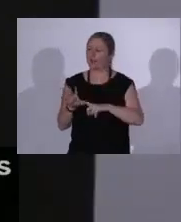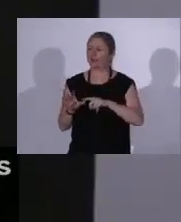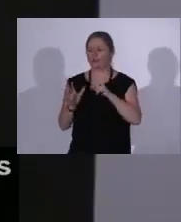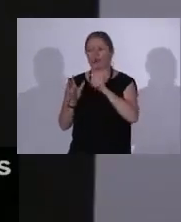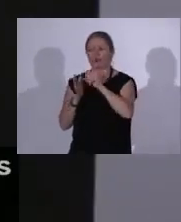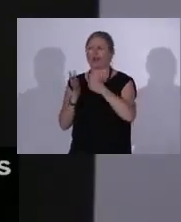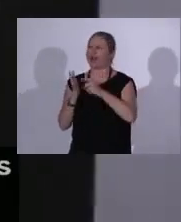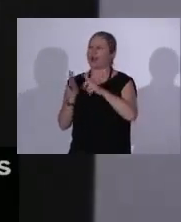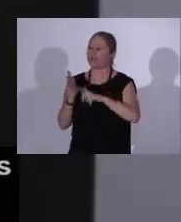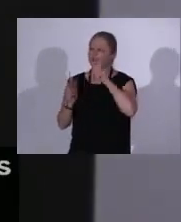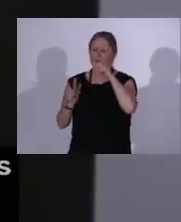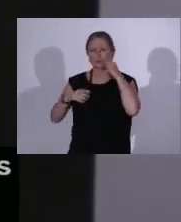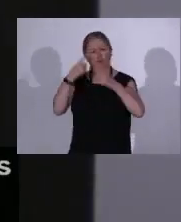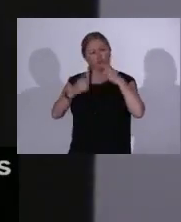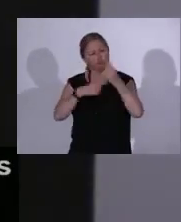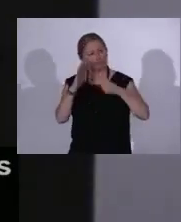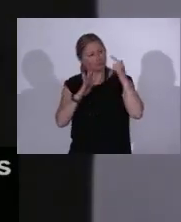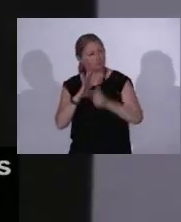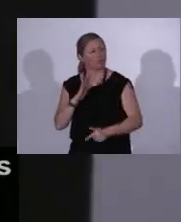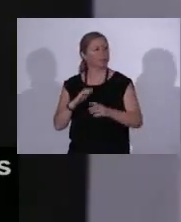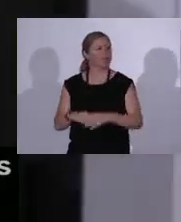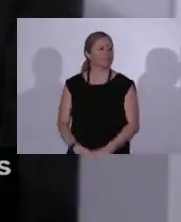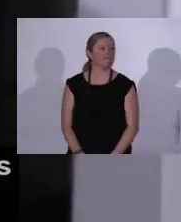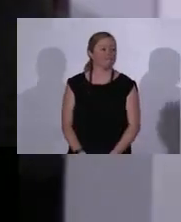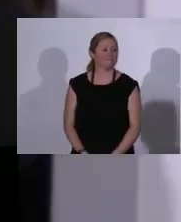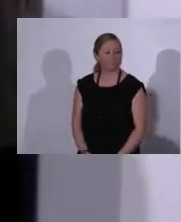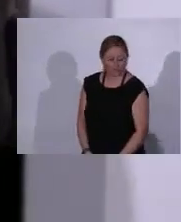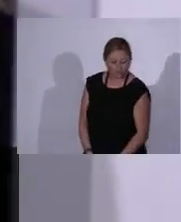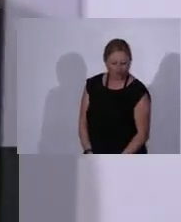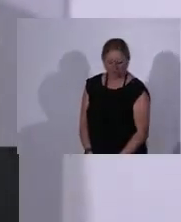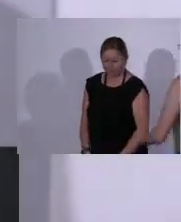April explain that to you. Come on up, April.